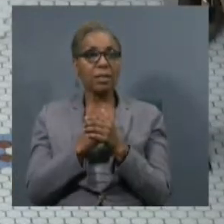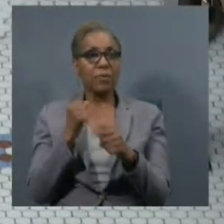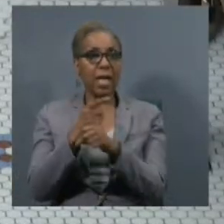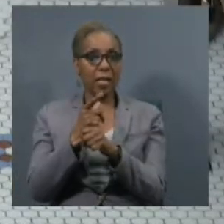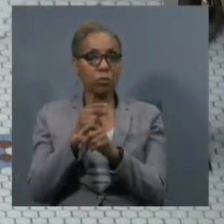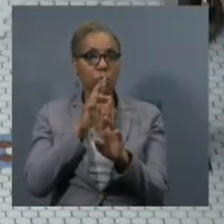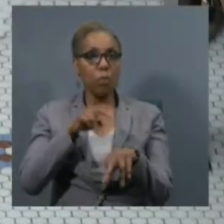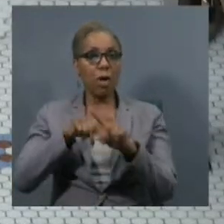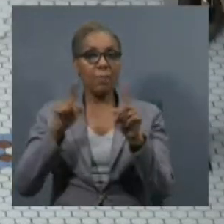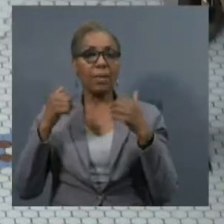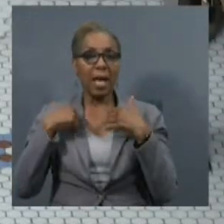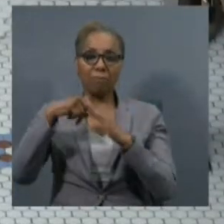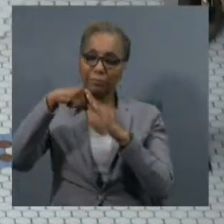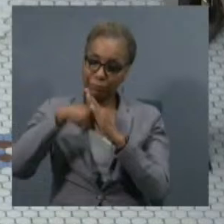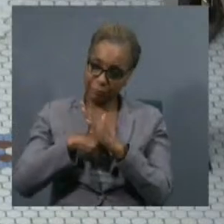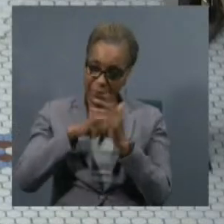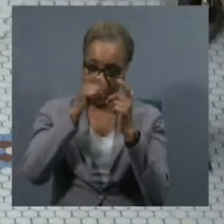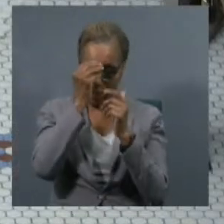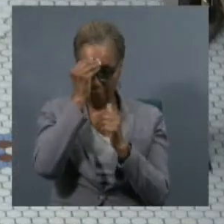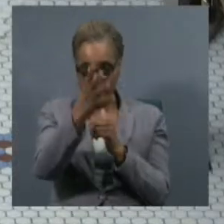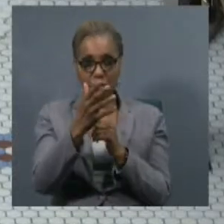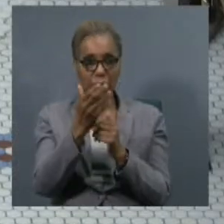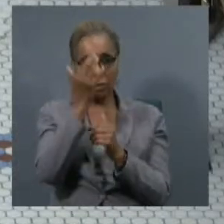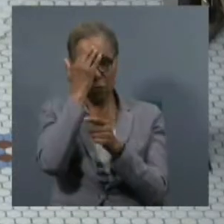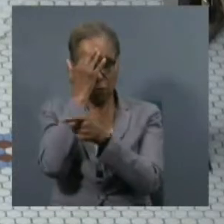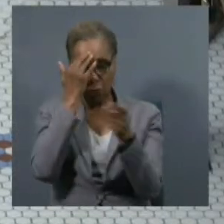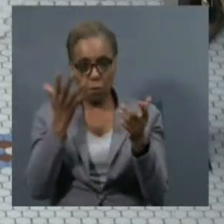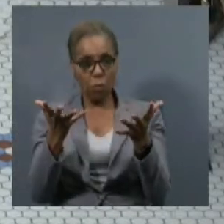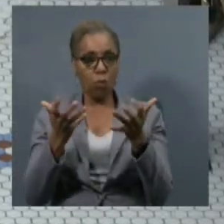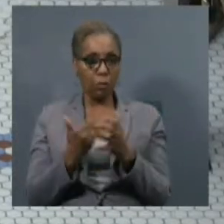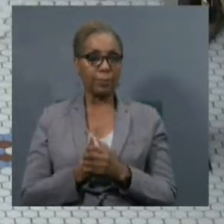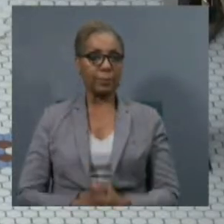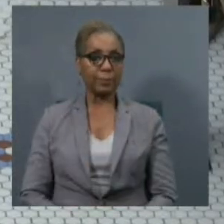the detailed information that I know that some of you may be looking for.